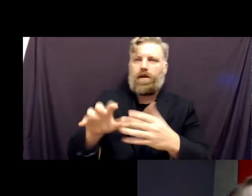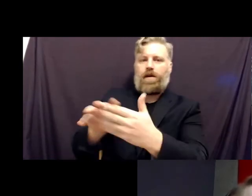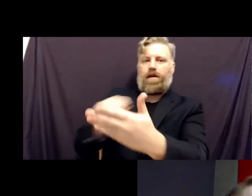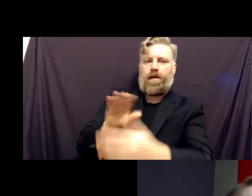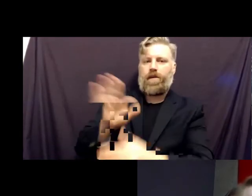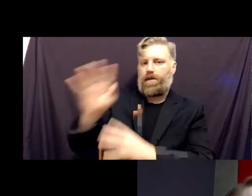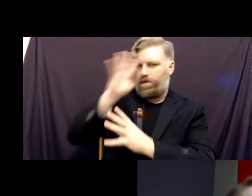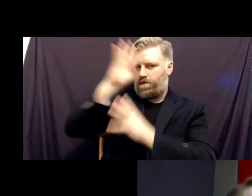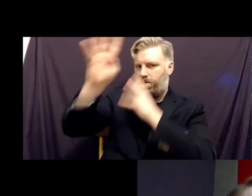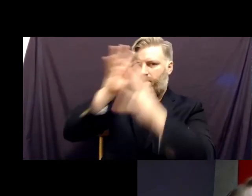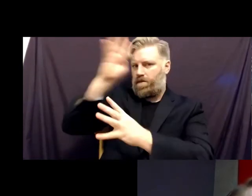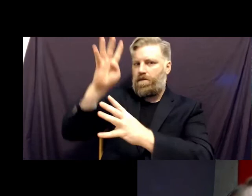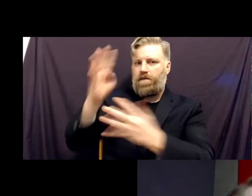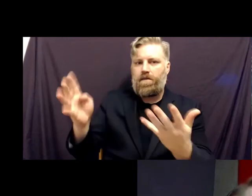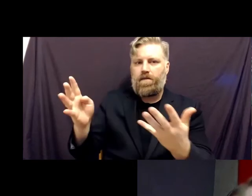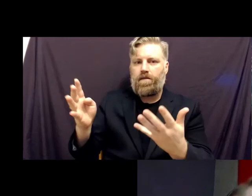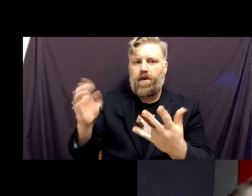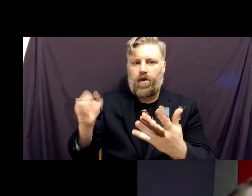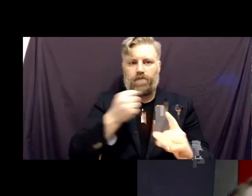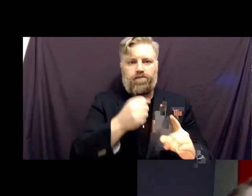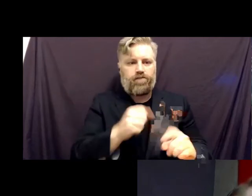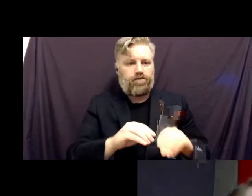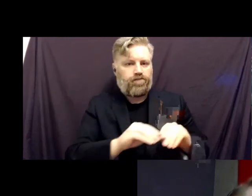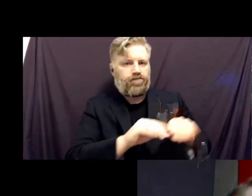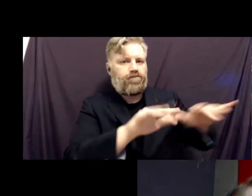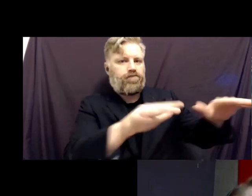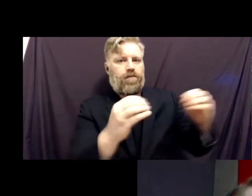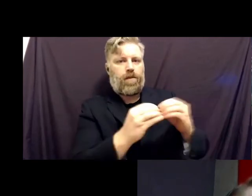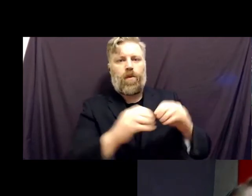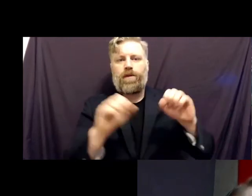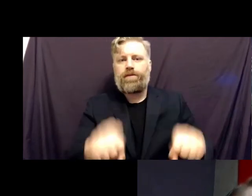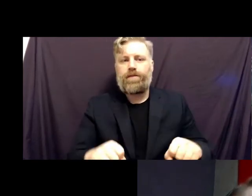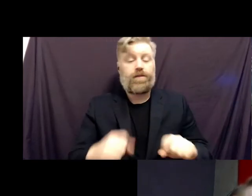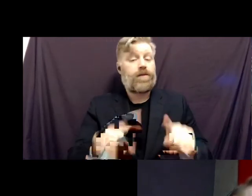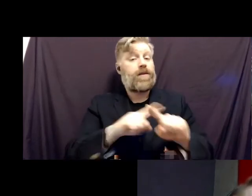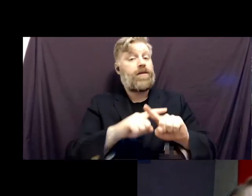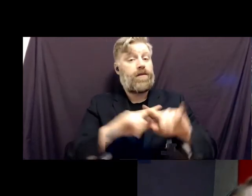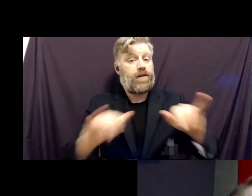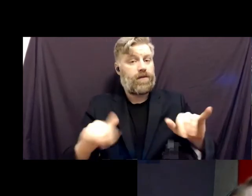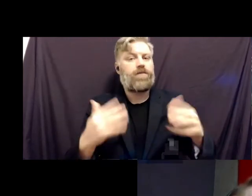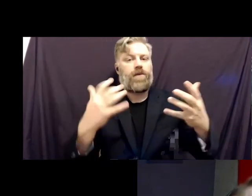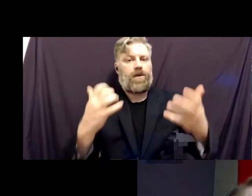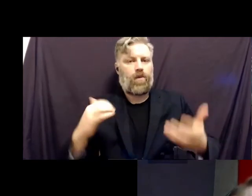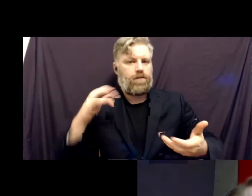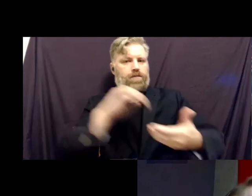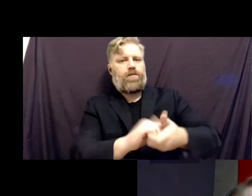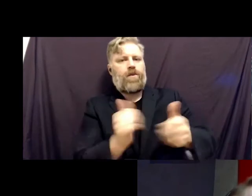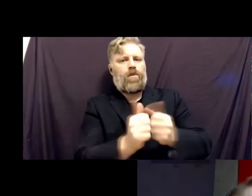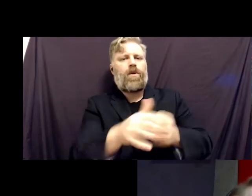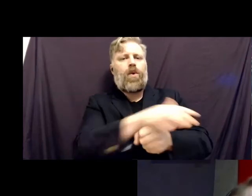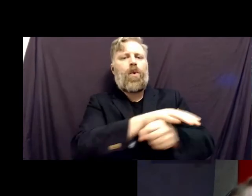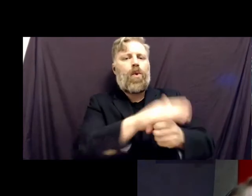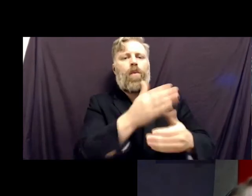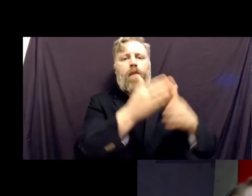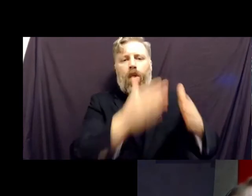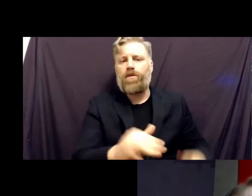in other geographies in collaboration with local replication partners.